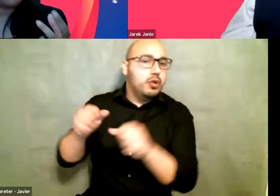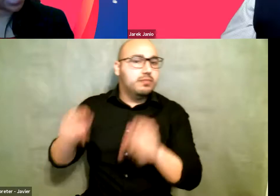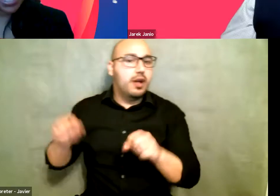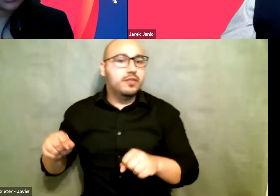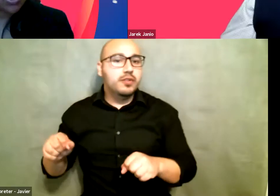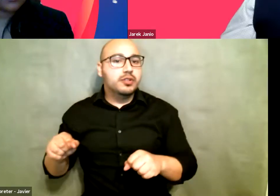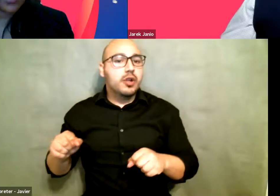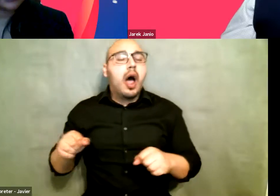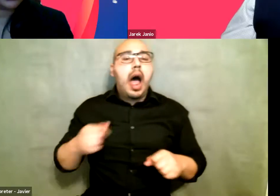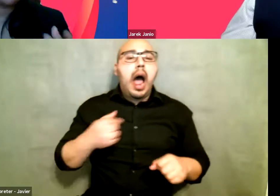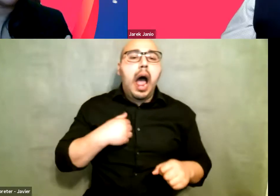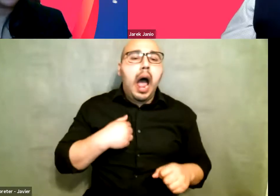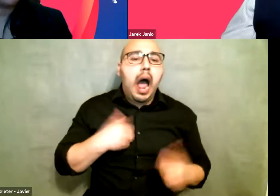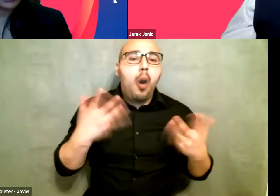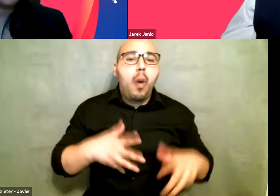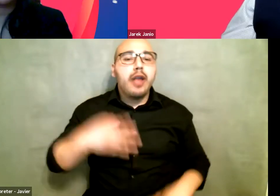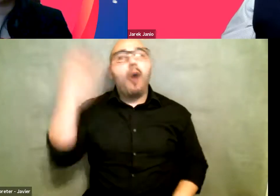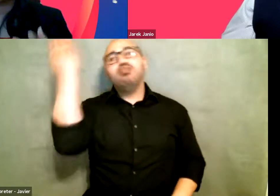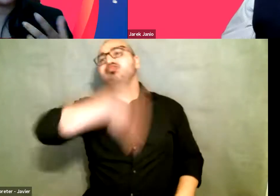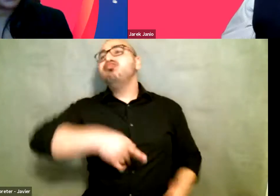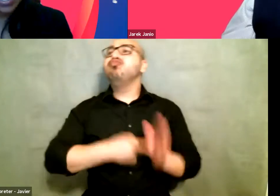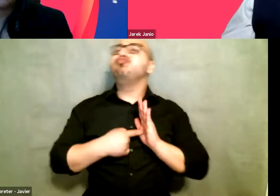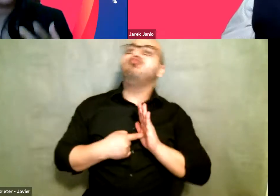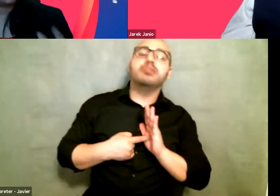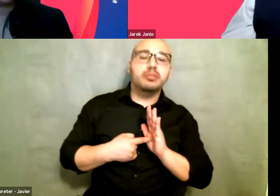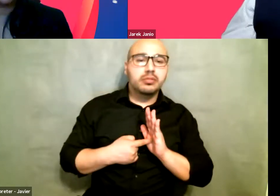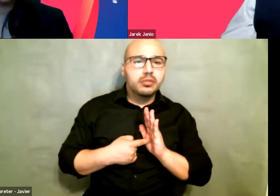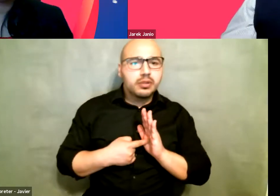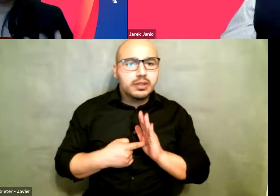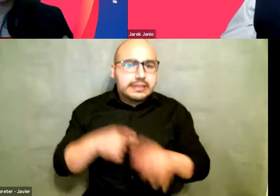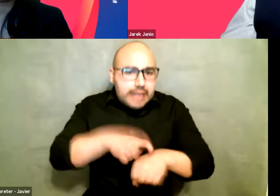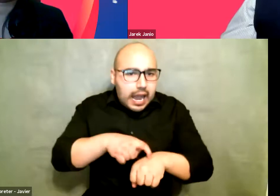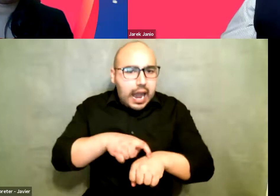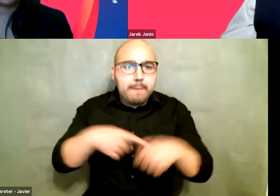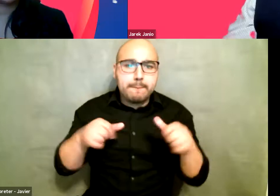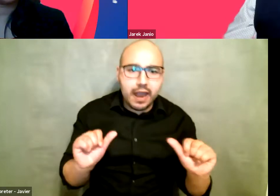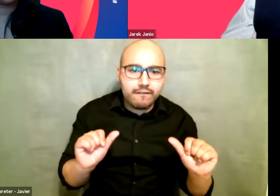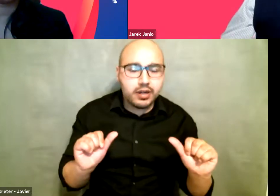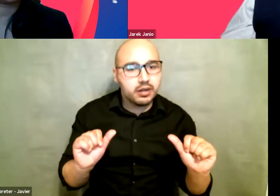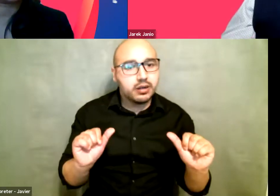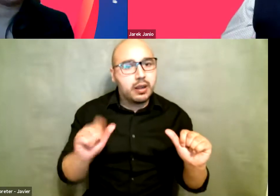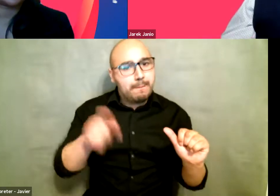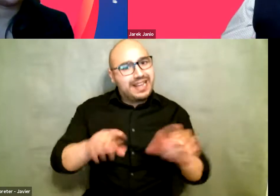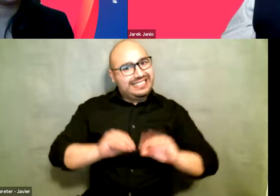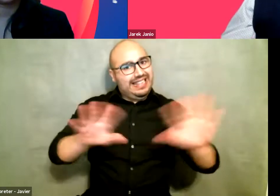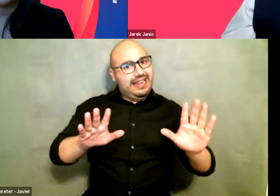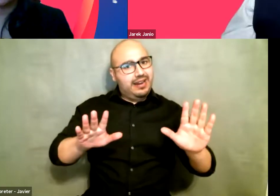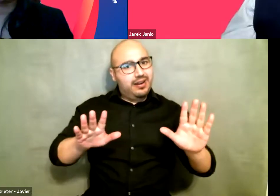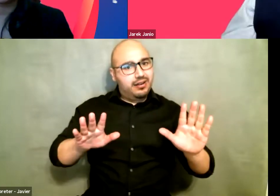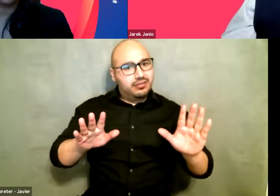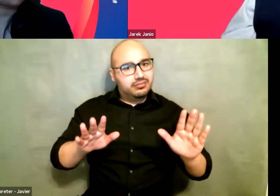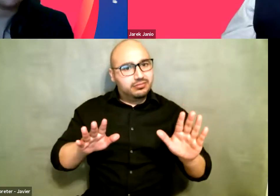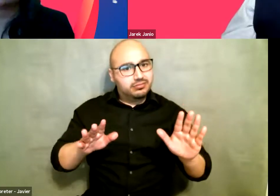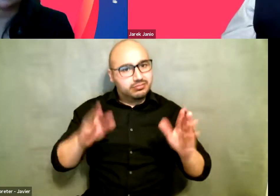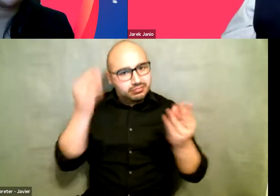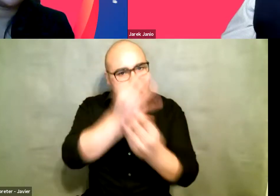of the demand on faculty and what that means, the sort of time and effort you have to put in to do that well. But